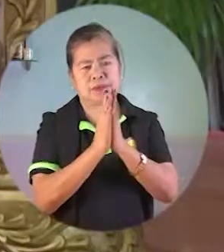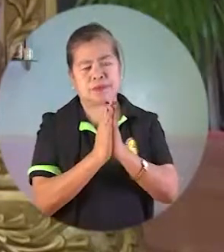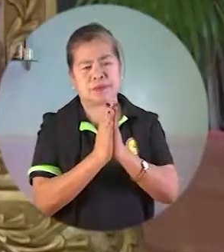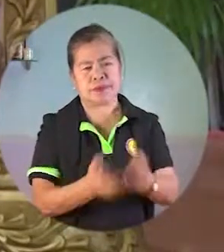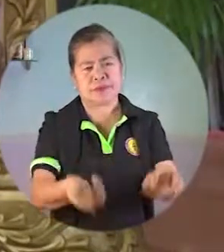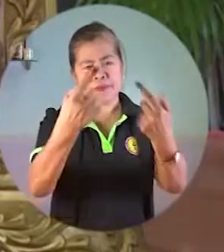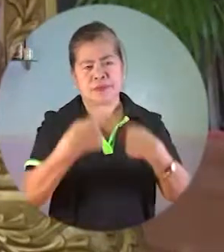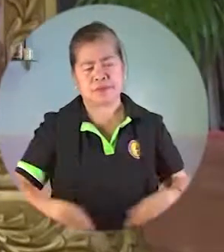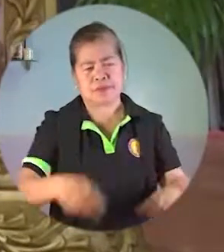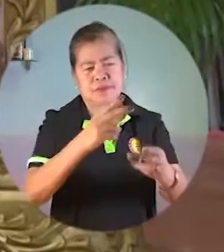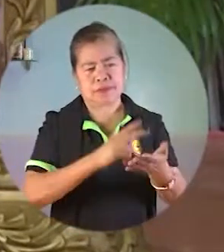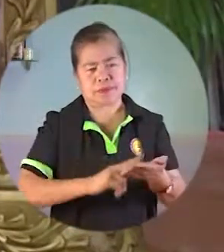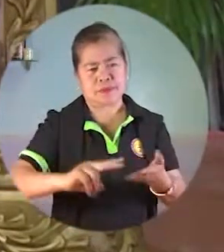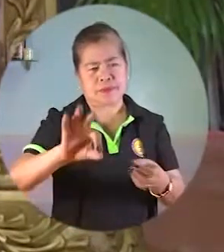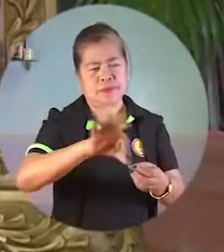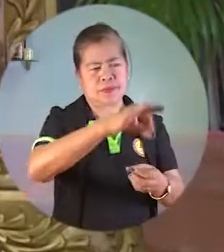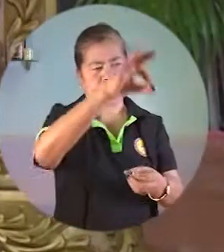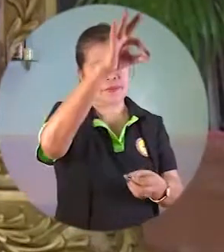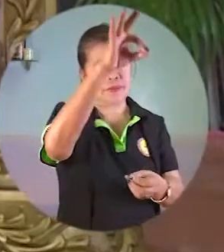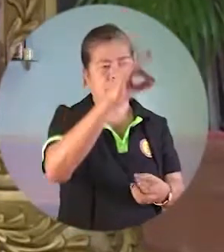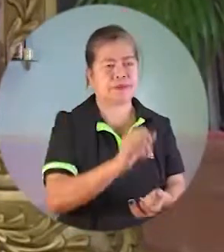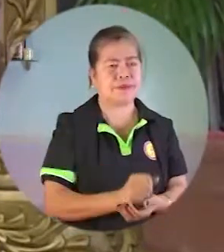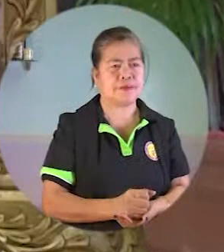praying, "Come, Holy Spirit,